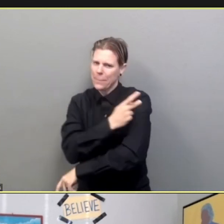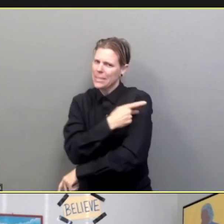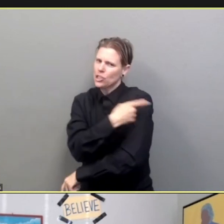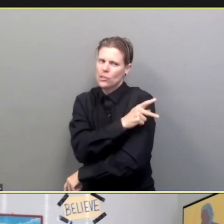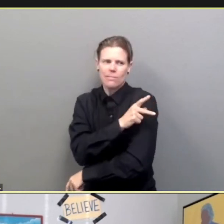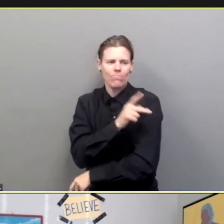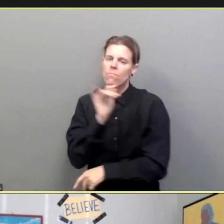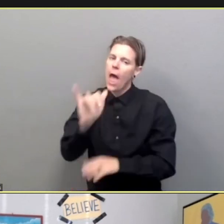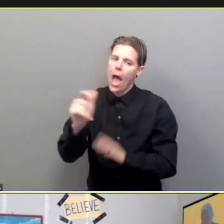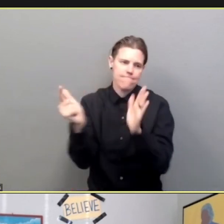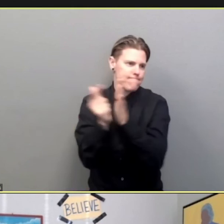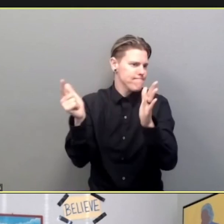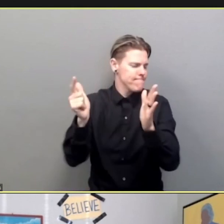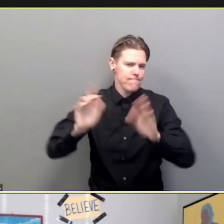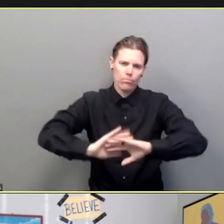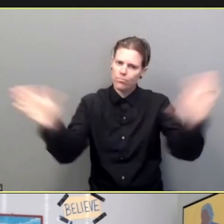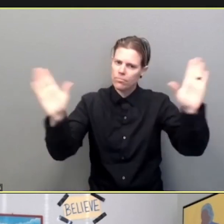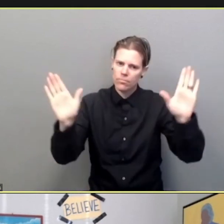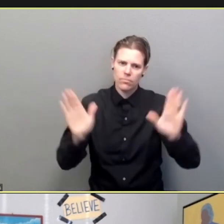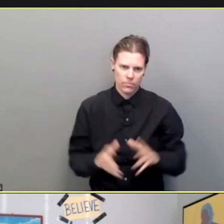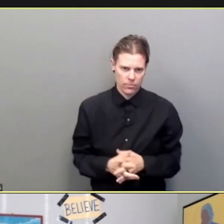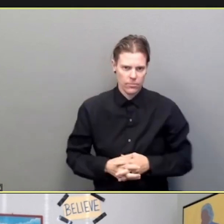health order.